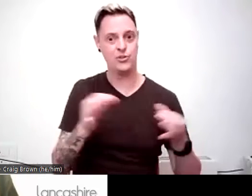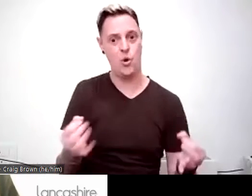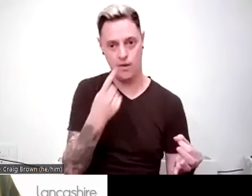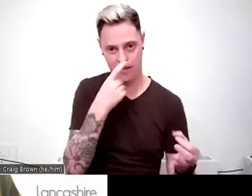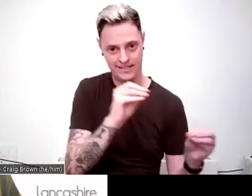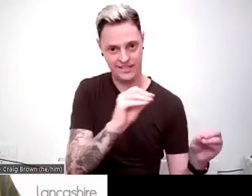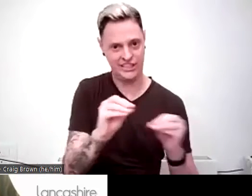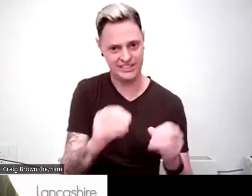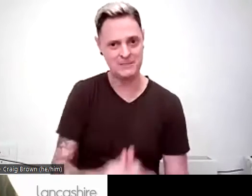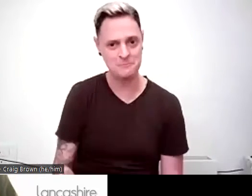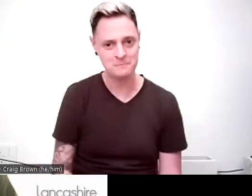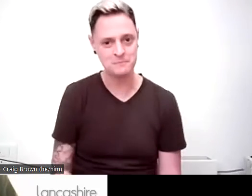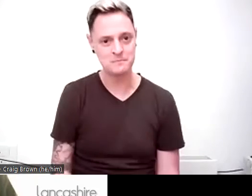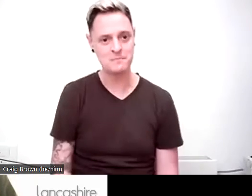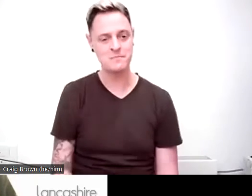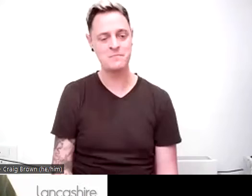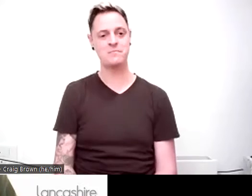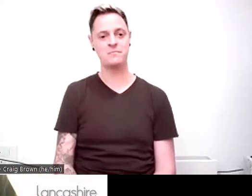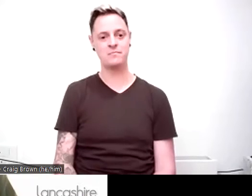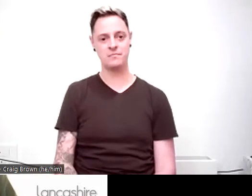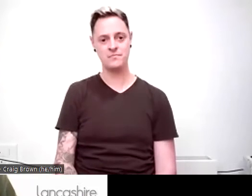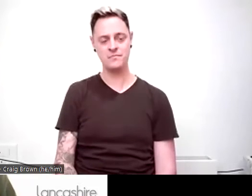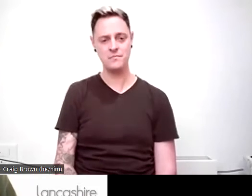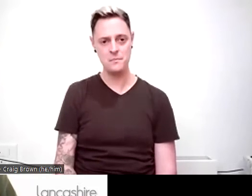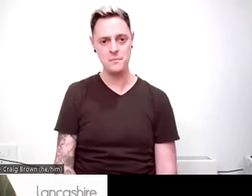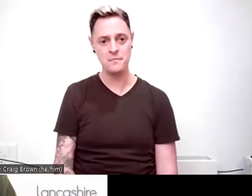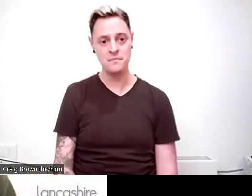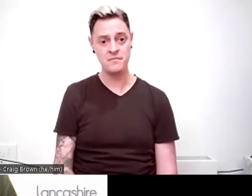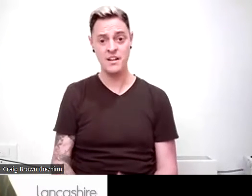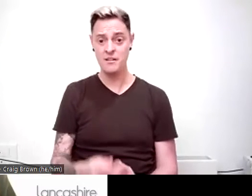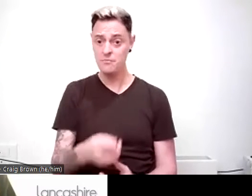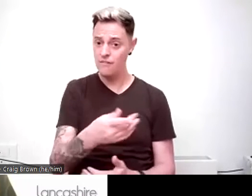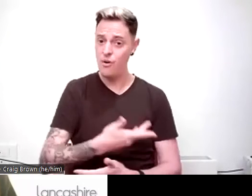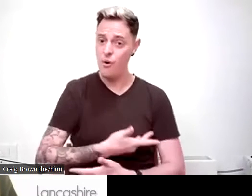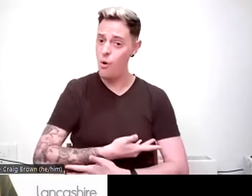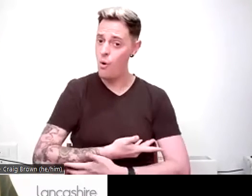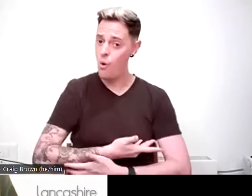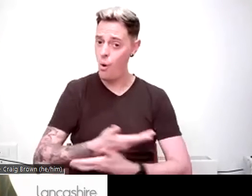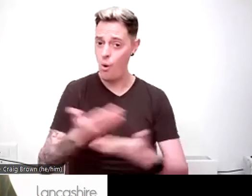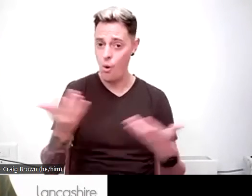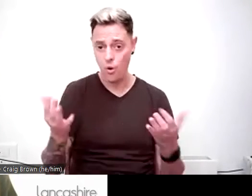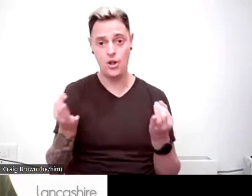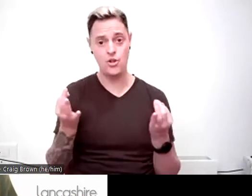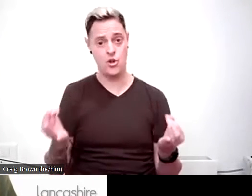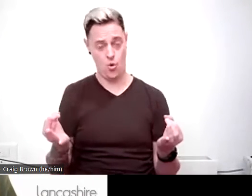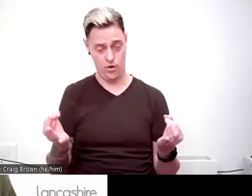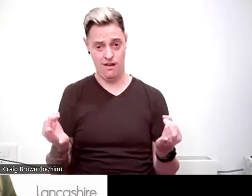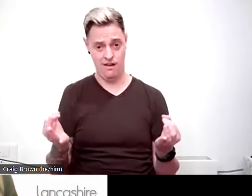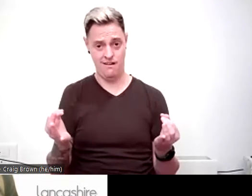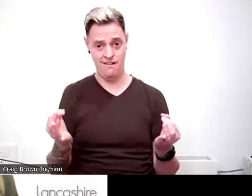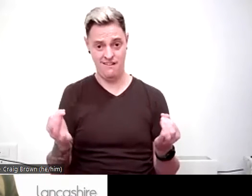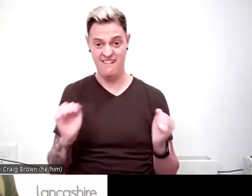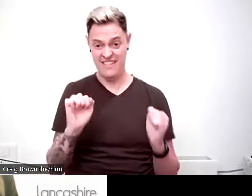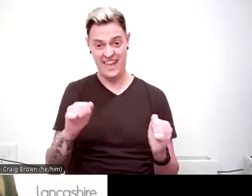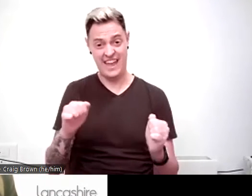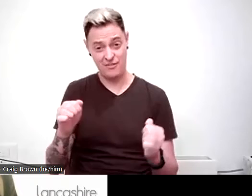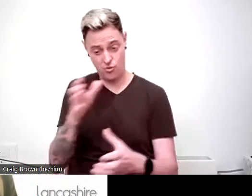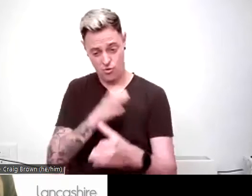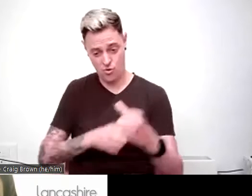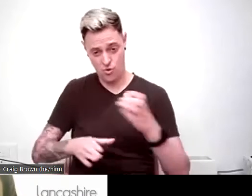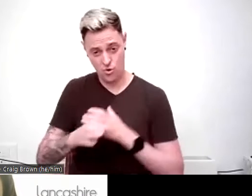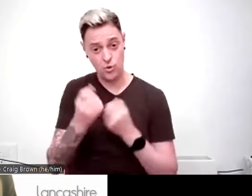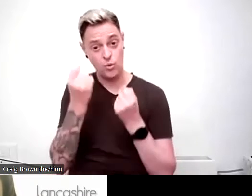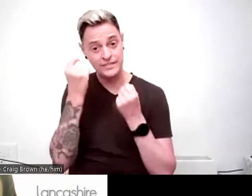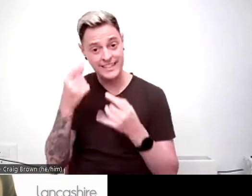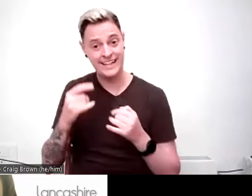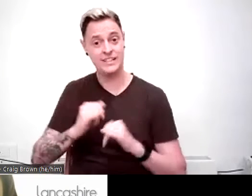around, I think all yoga teachers need to have an understanding of trauma, and that works for everybody,